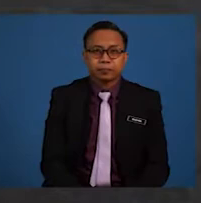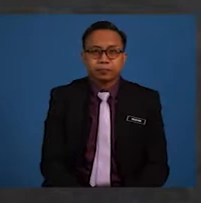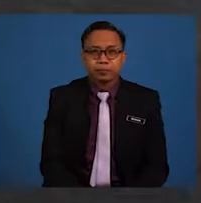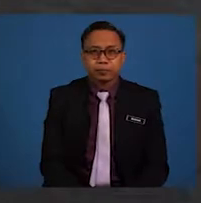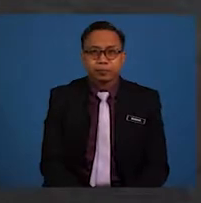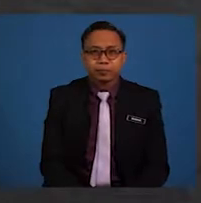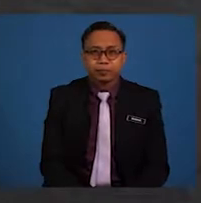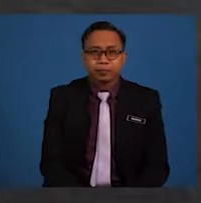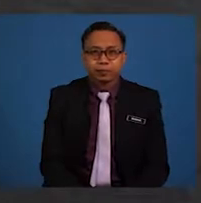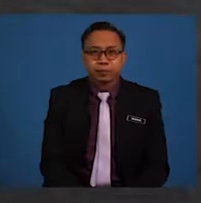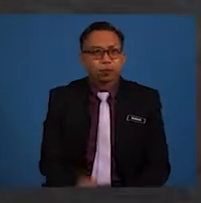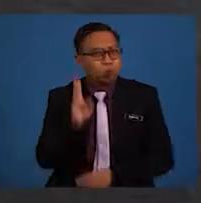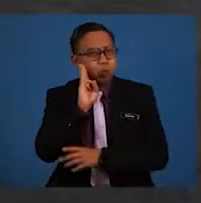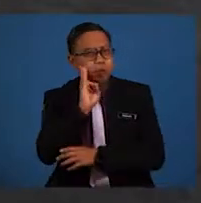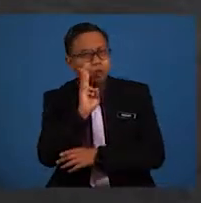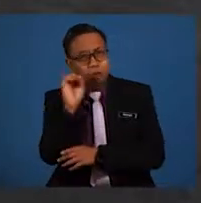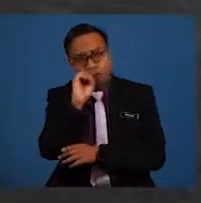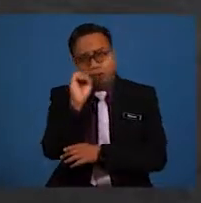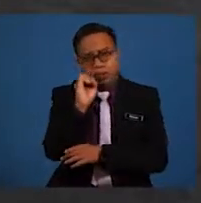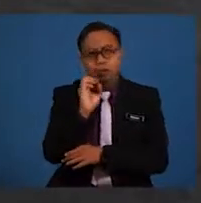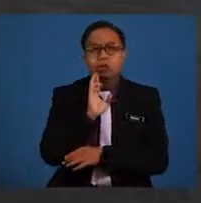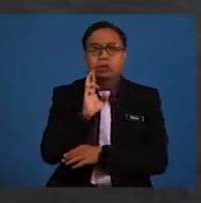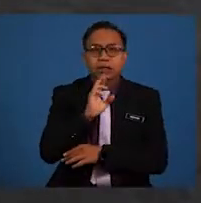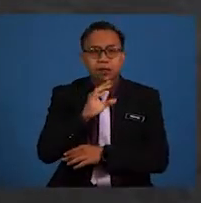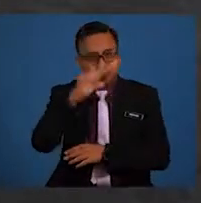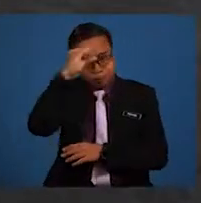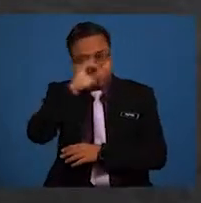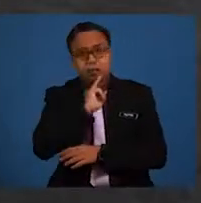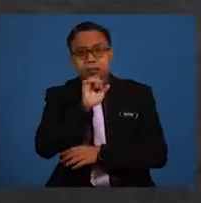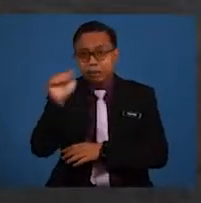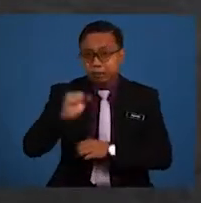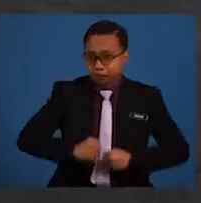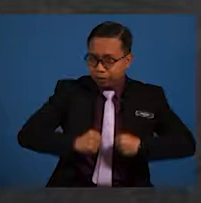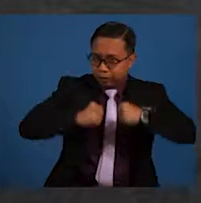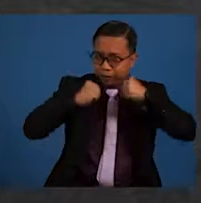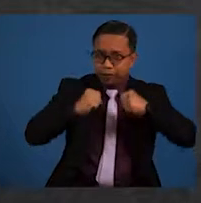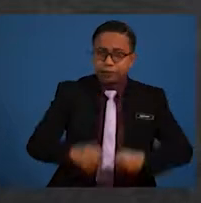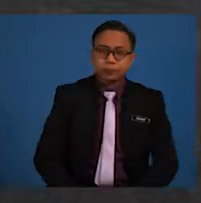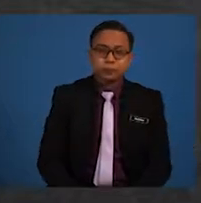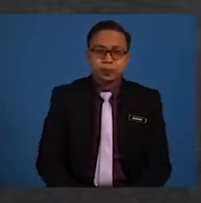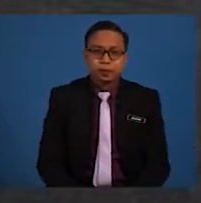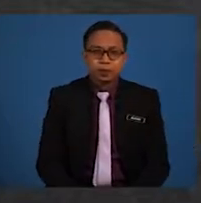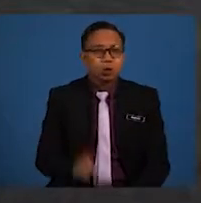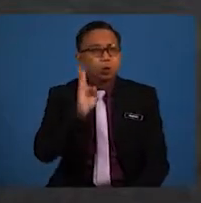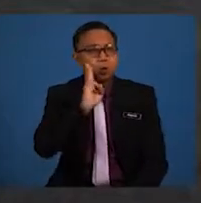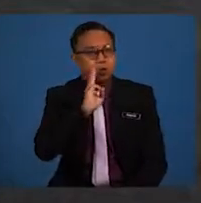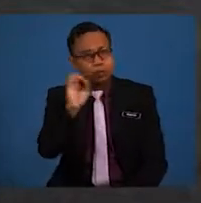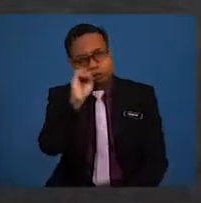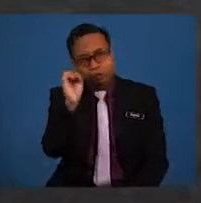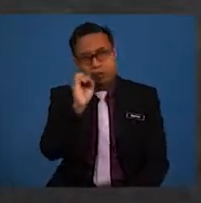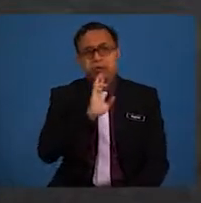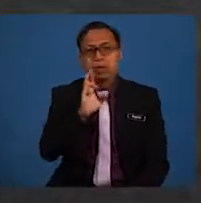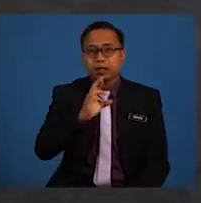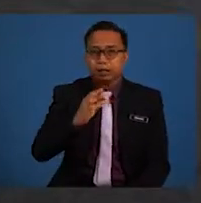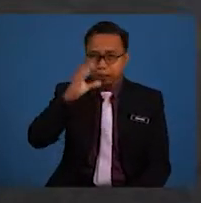Woman without a man is a survivor. woman without her